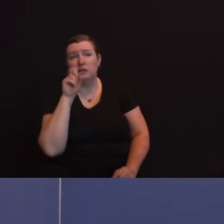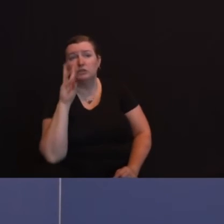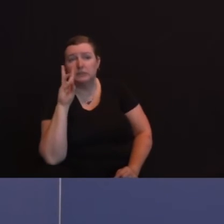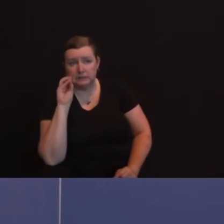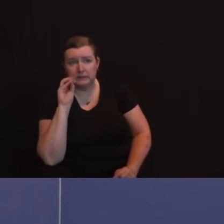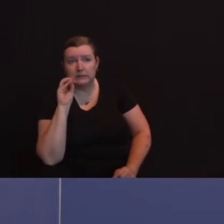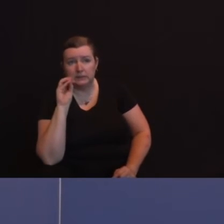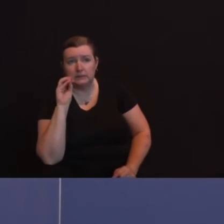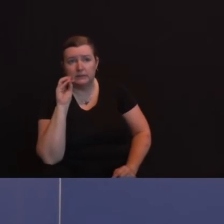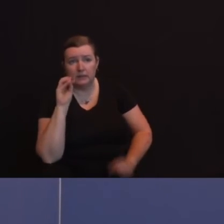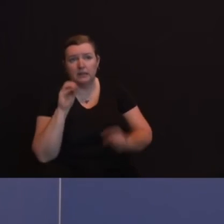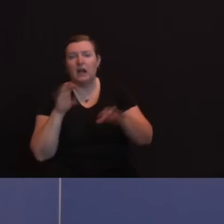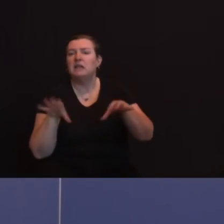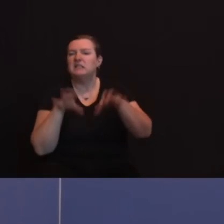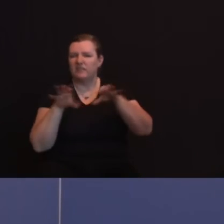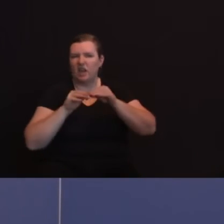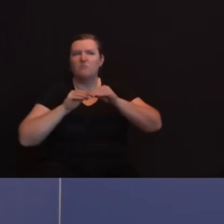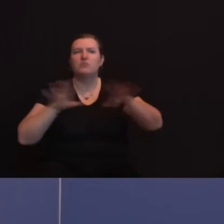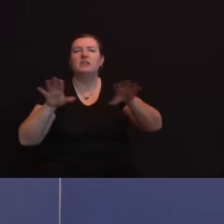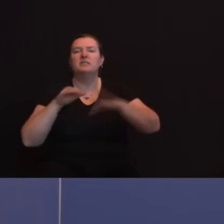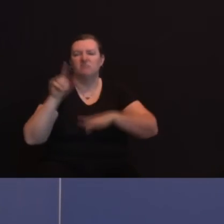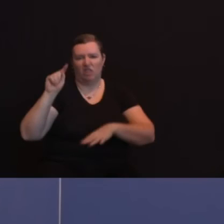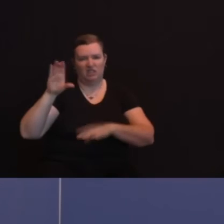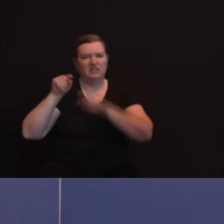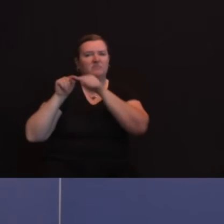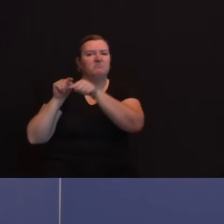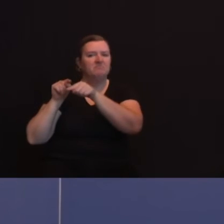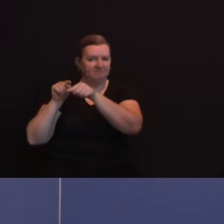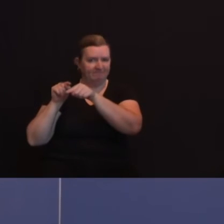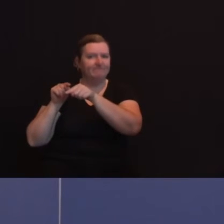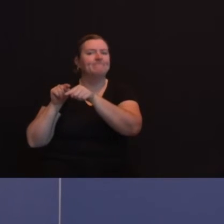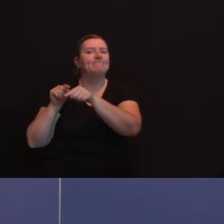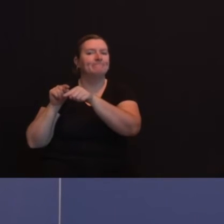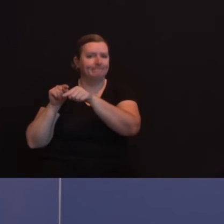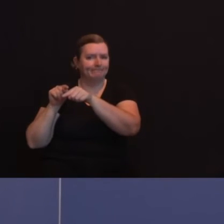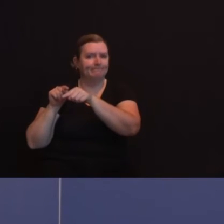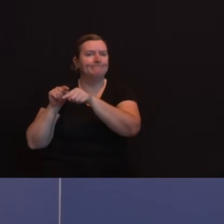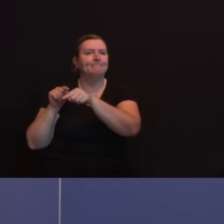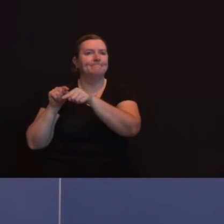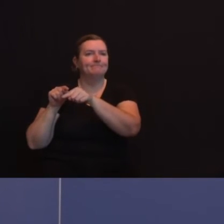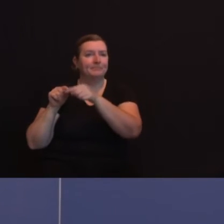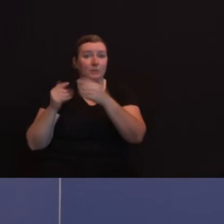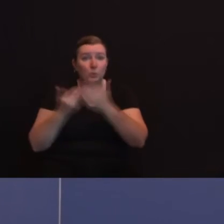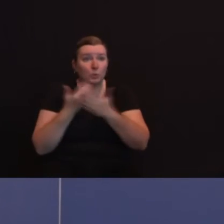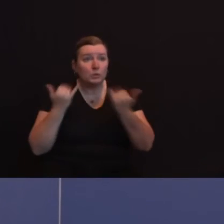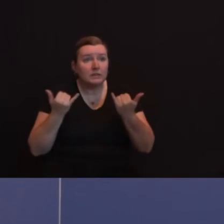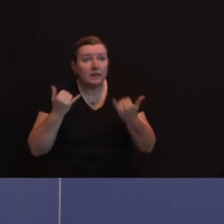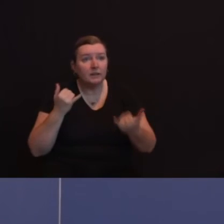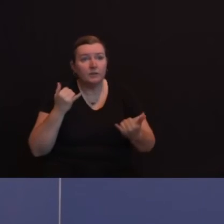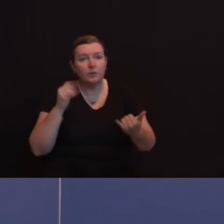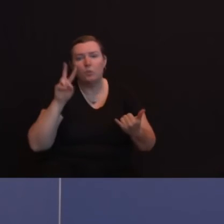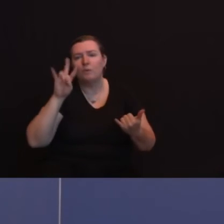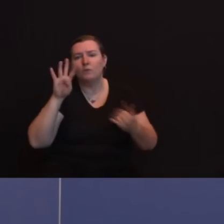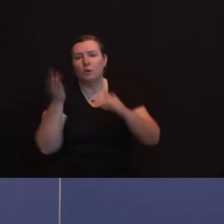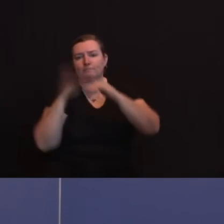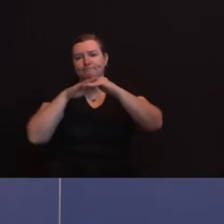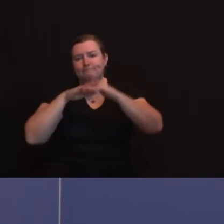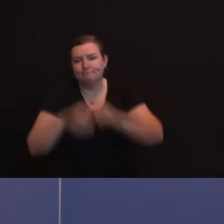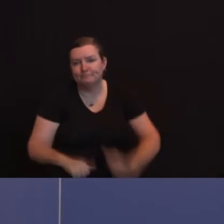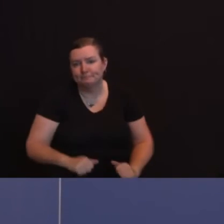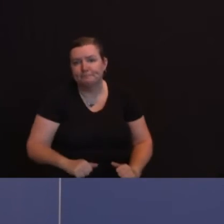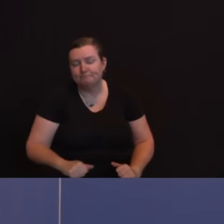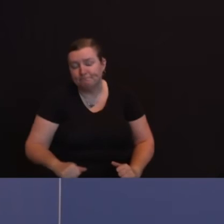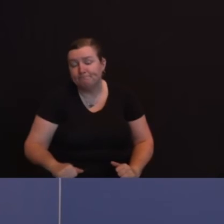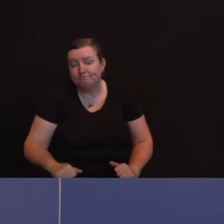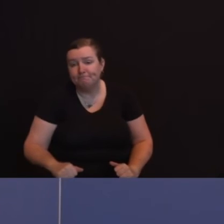active outbreaks in long-term care facilities. We were reporting 24 new today. So unfortunately, every day we're seeing